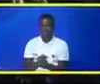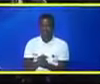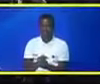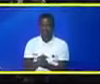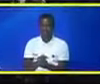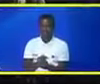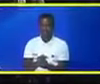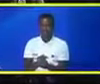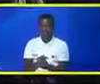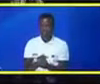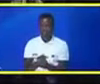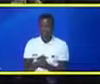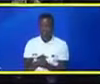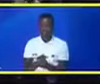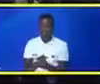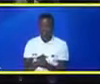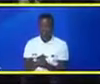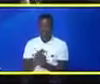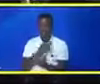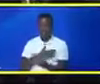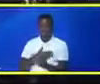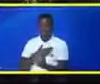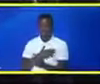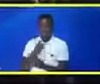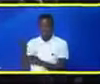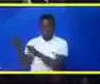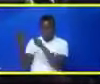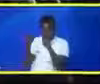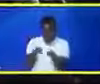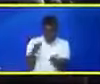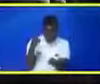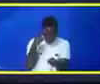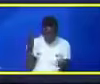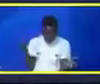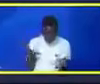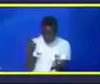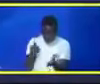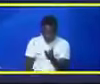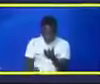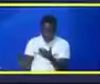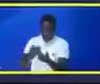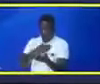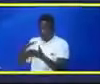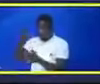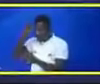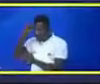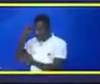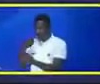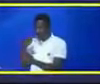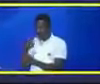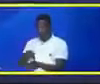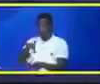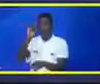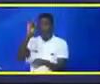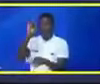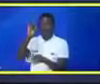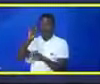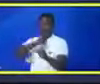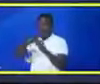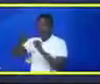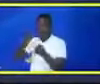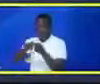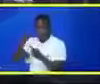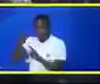Hear me. By reason of your coming to this place, any man that fights you goes down